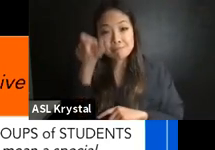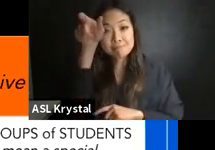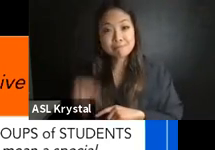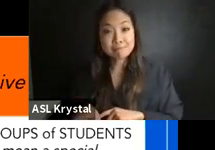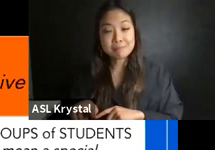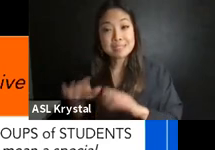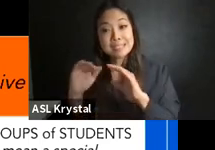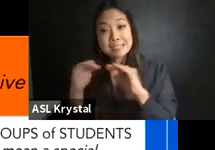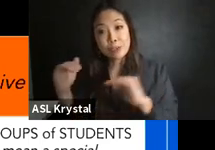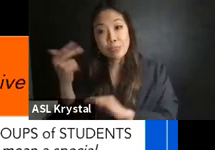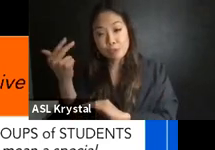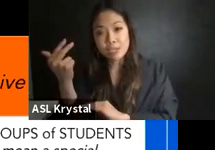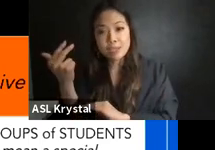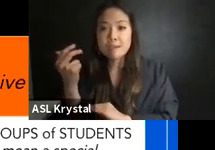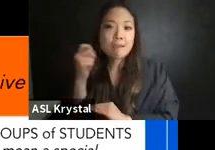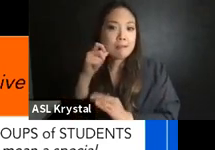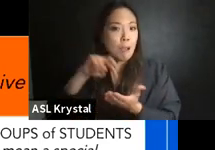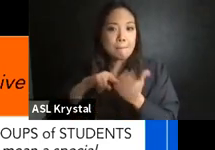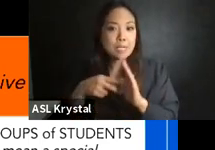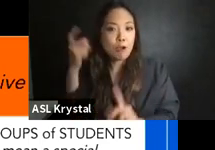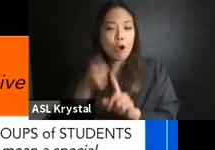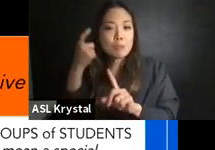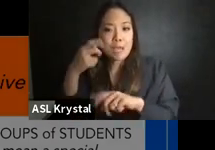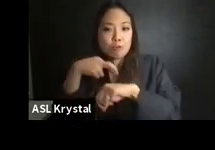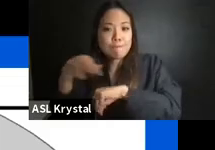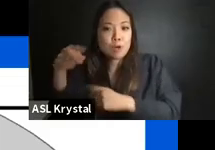automatic referral to special education